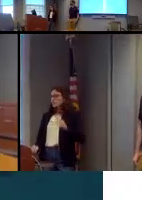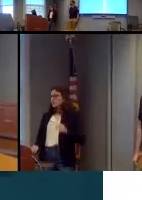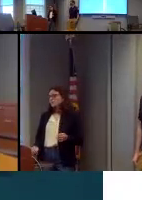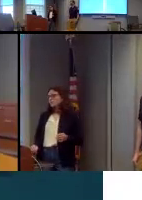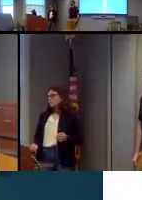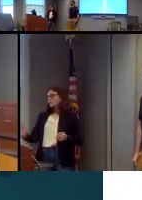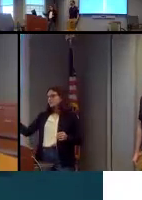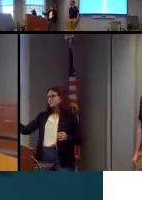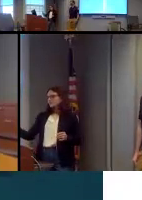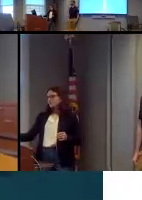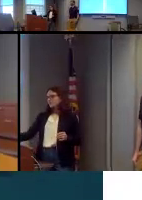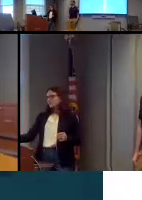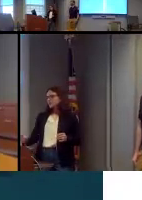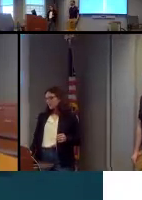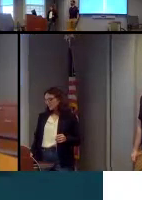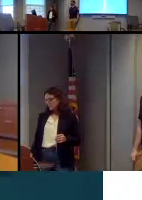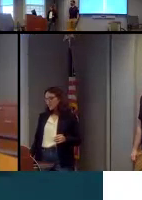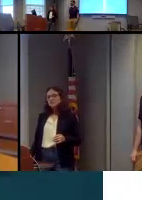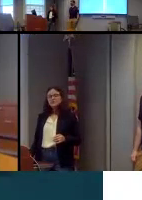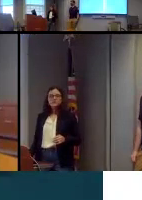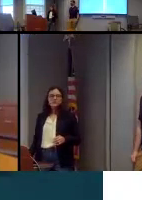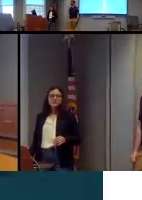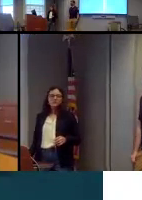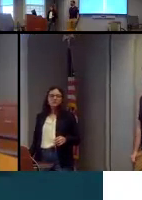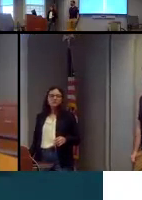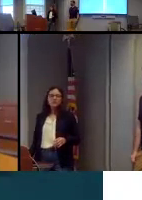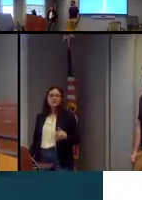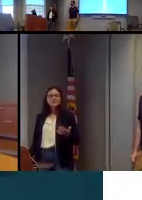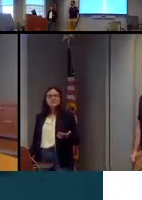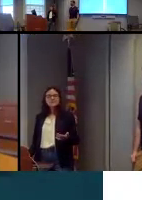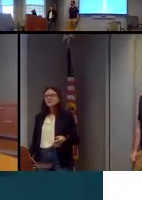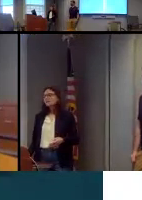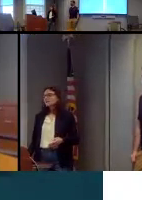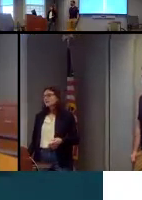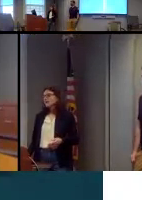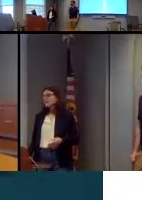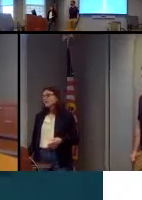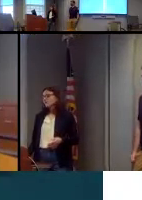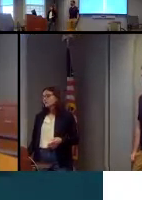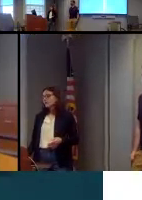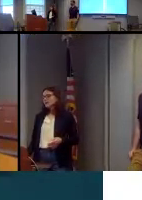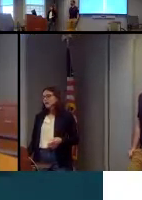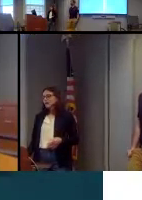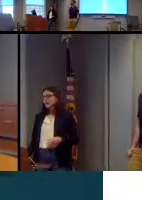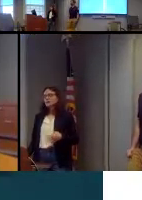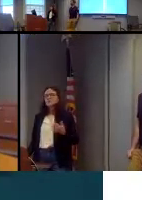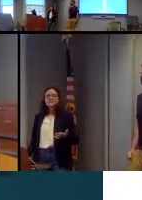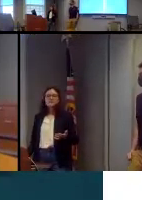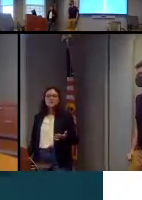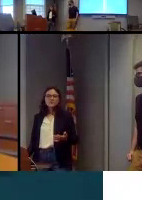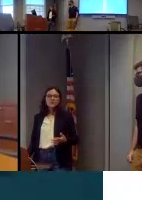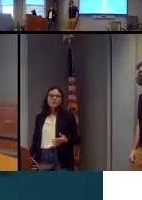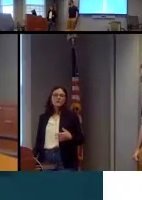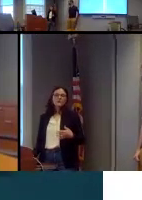we incorporate both of these main sources into our data. And then we have our